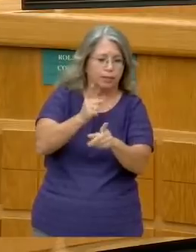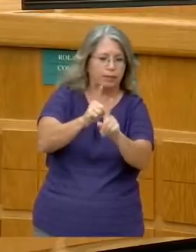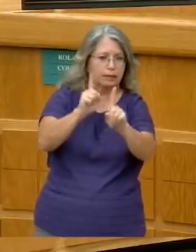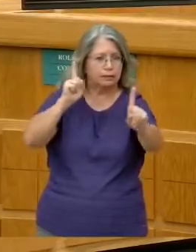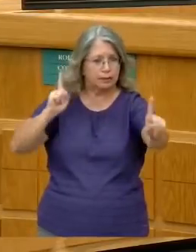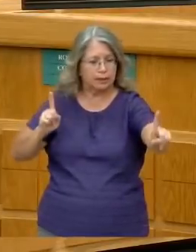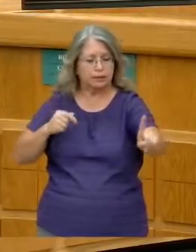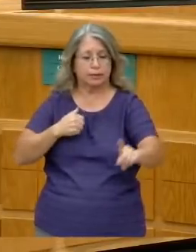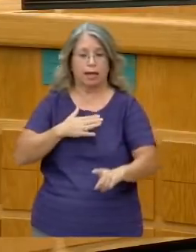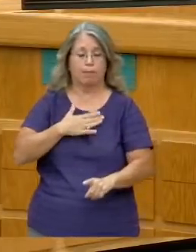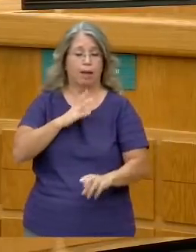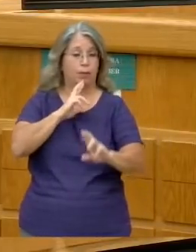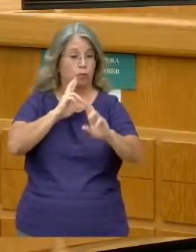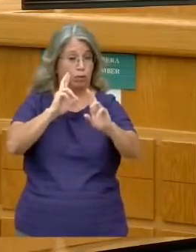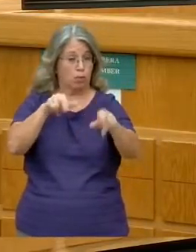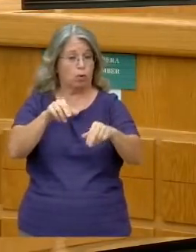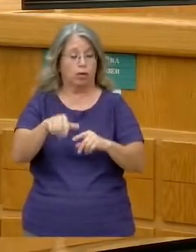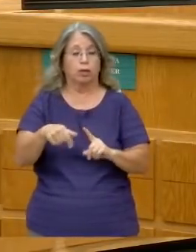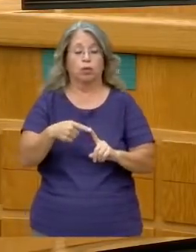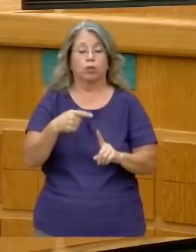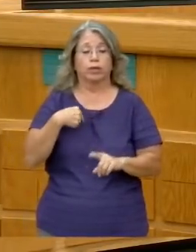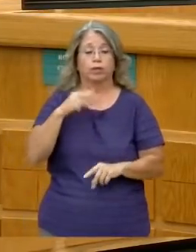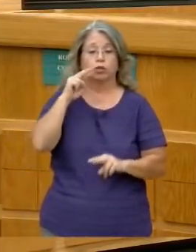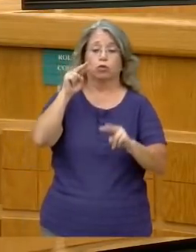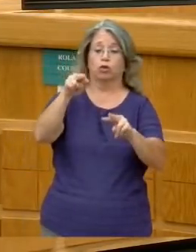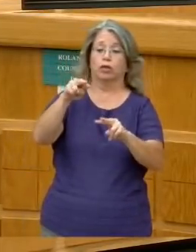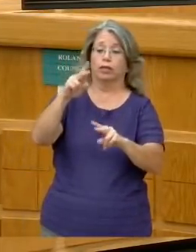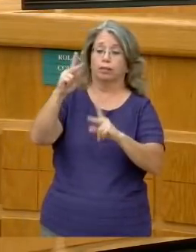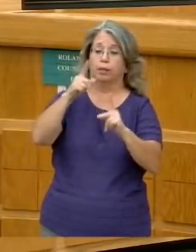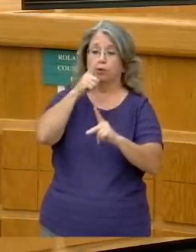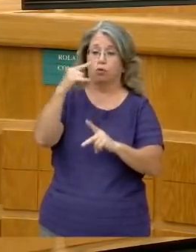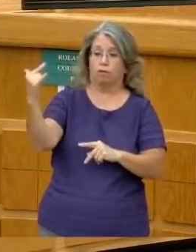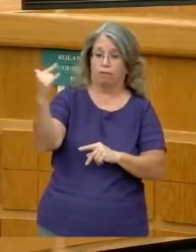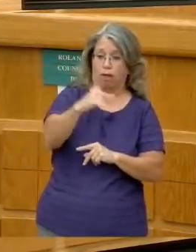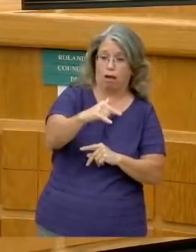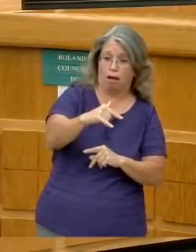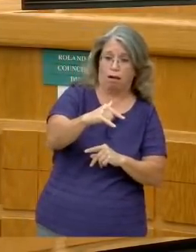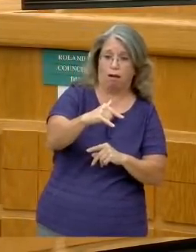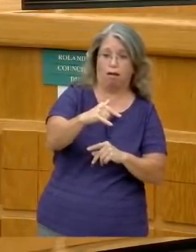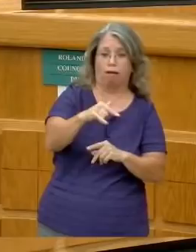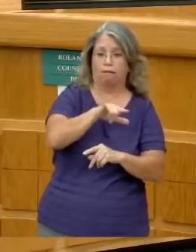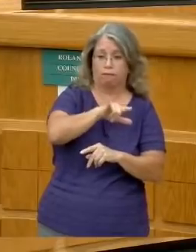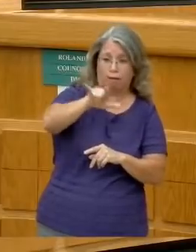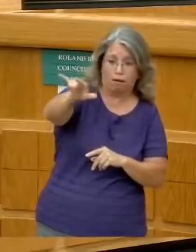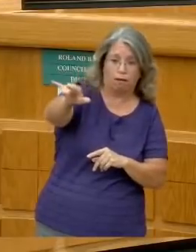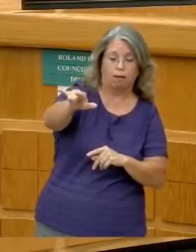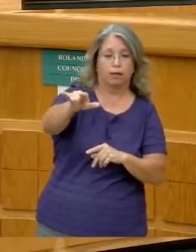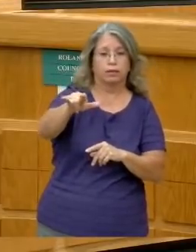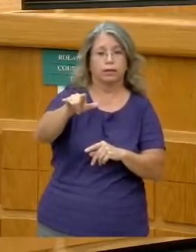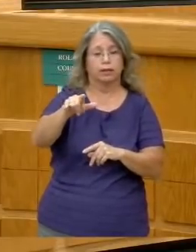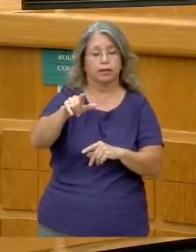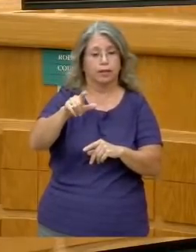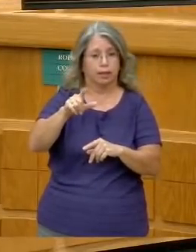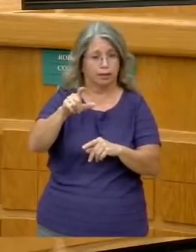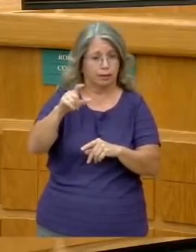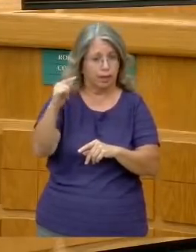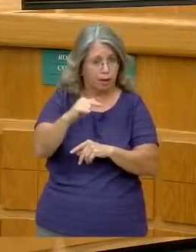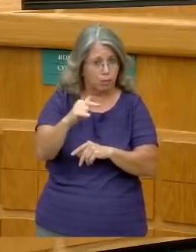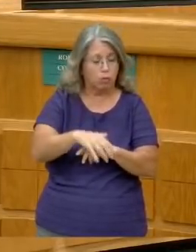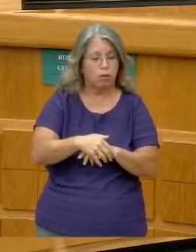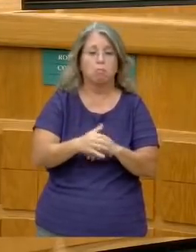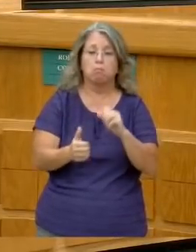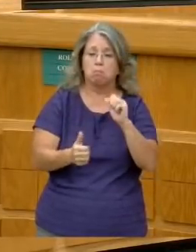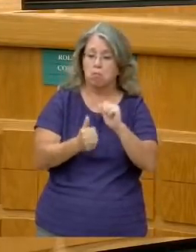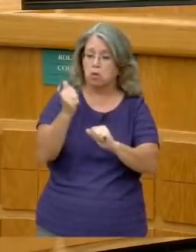that when you look out at the passengers that are flying in and out of the airport, most people are wearing masks and complying, and everybody